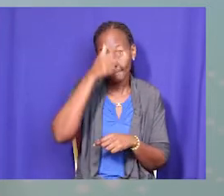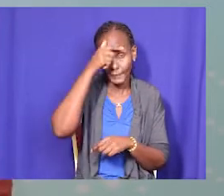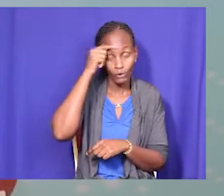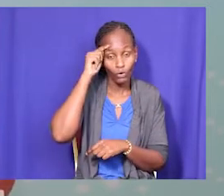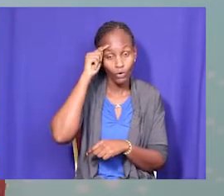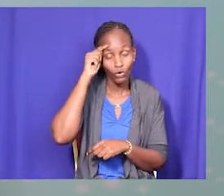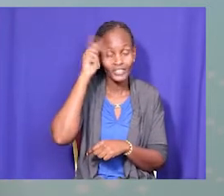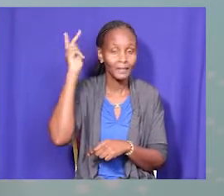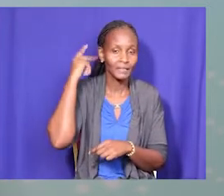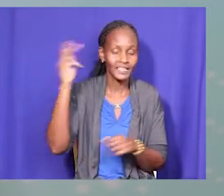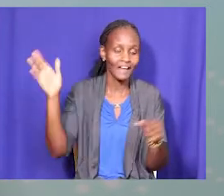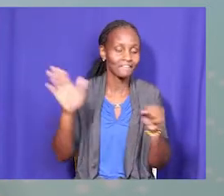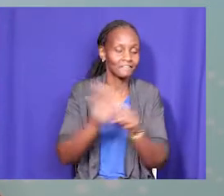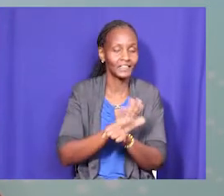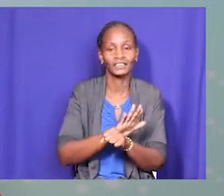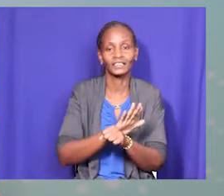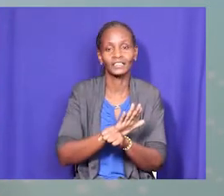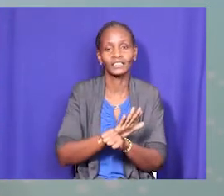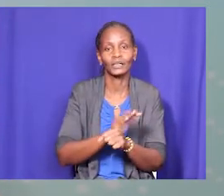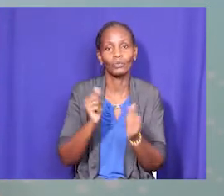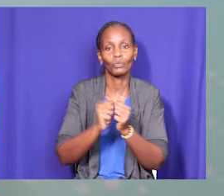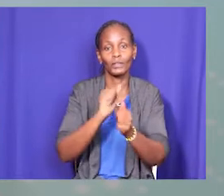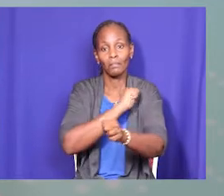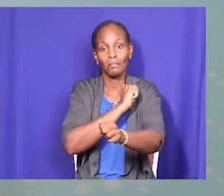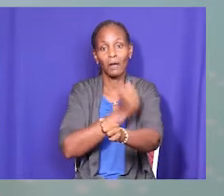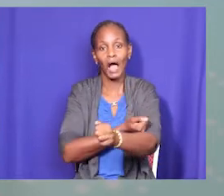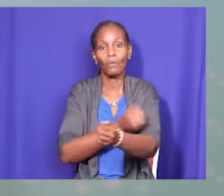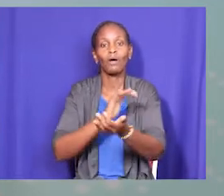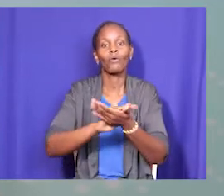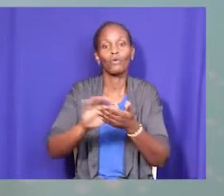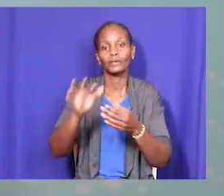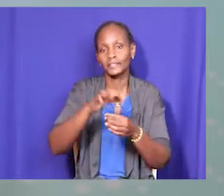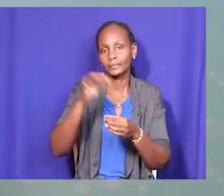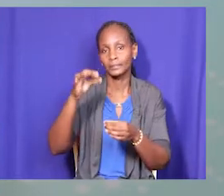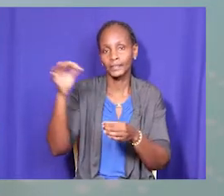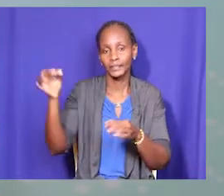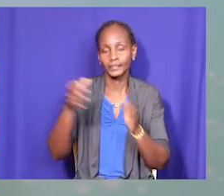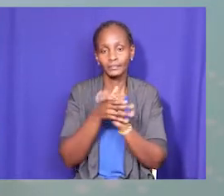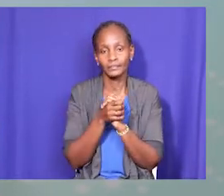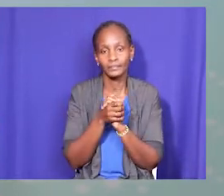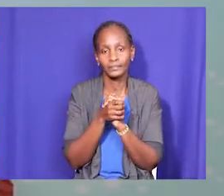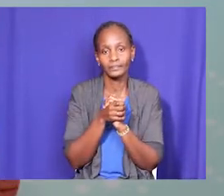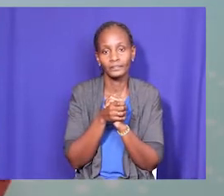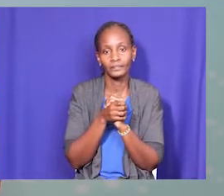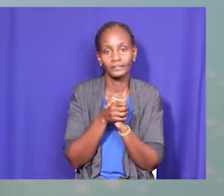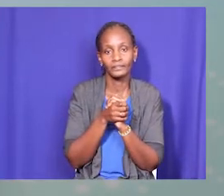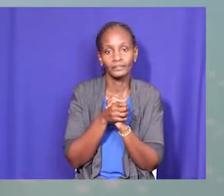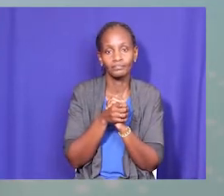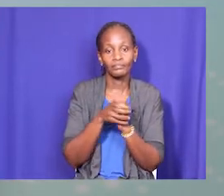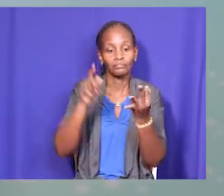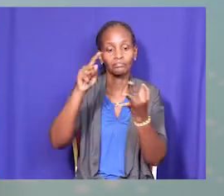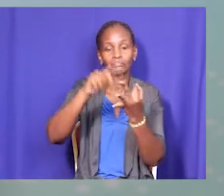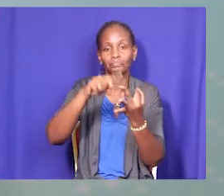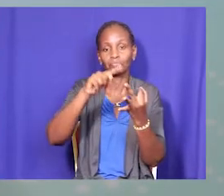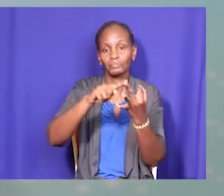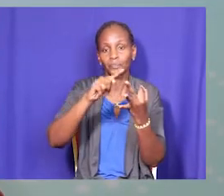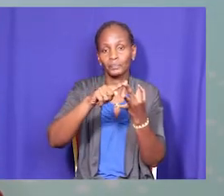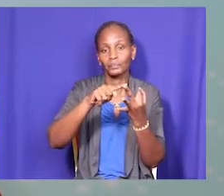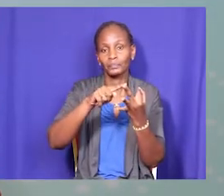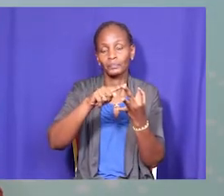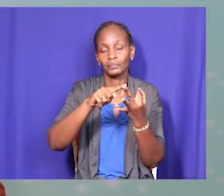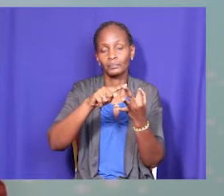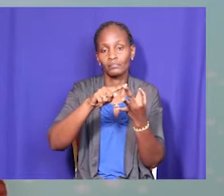because he was filled with the power of the Holy Spirit. The third thing that I